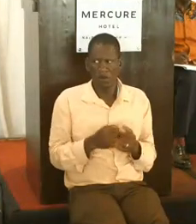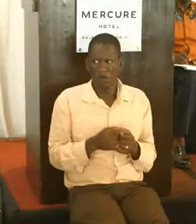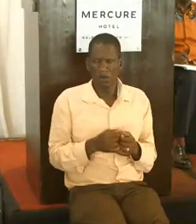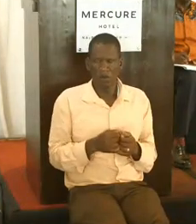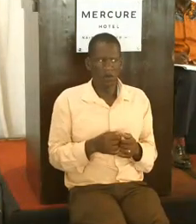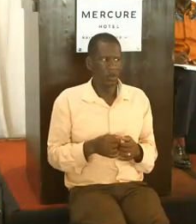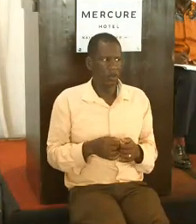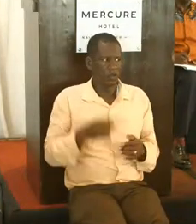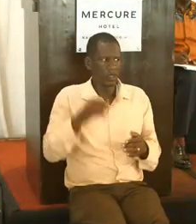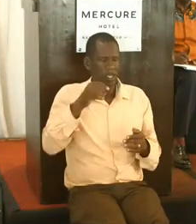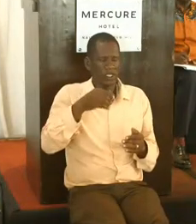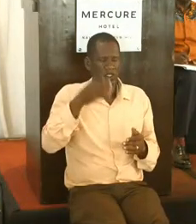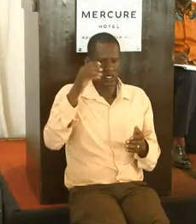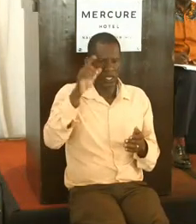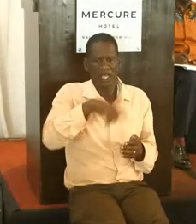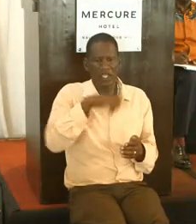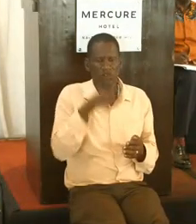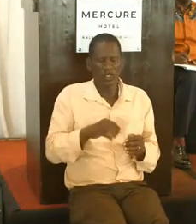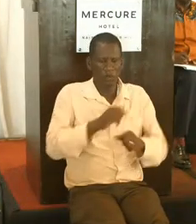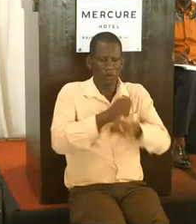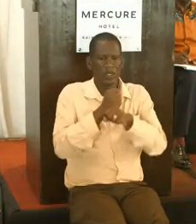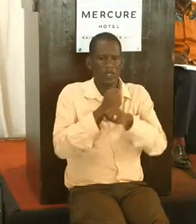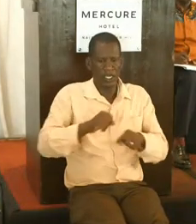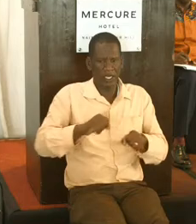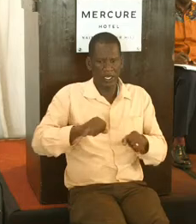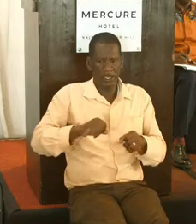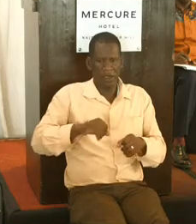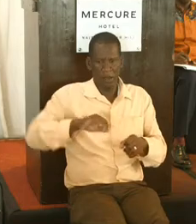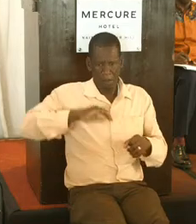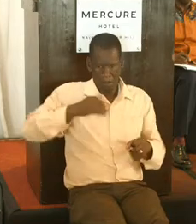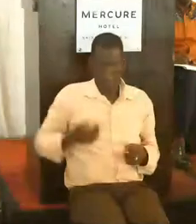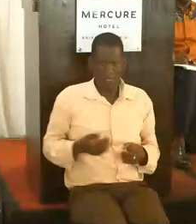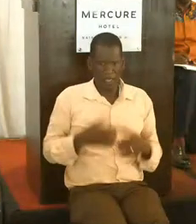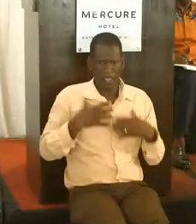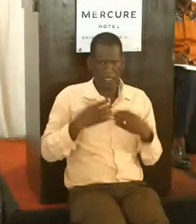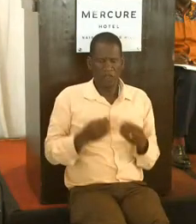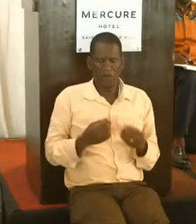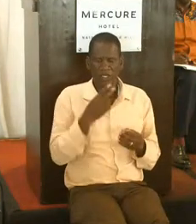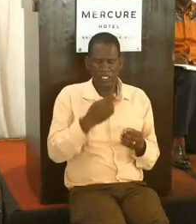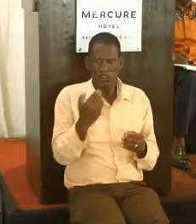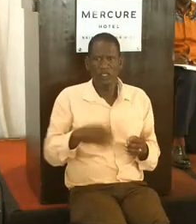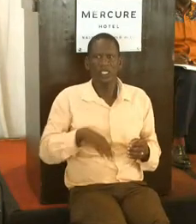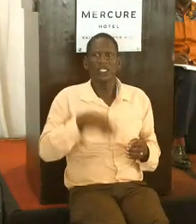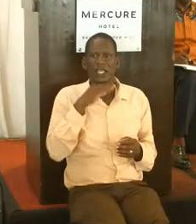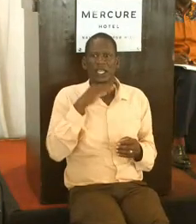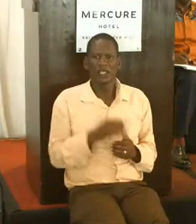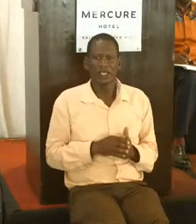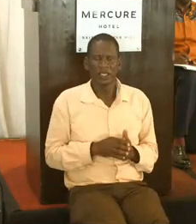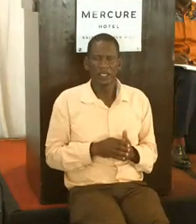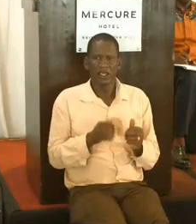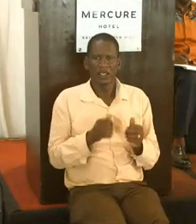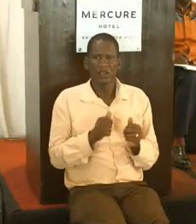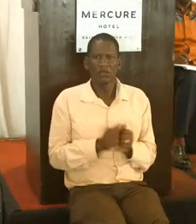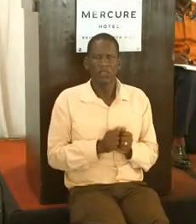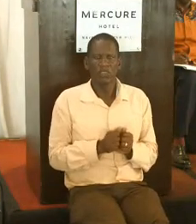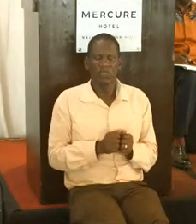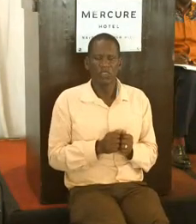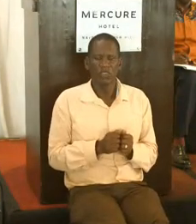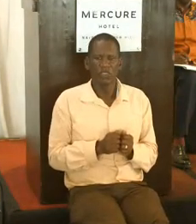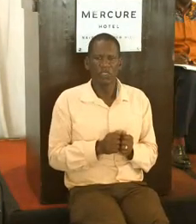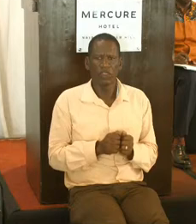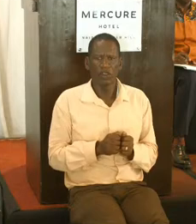Linda Mama Cava for the mothers we see children die with fox